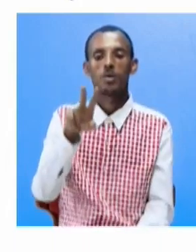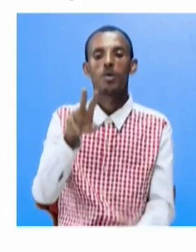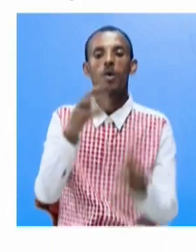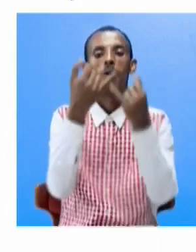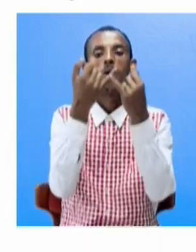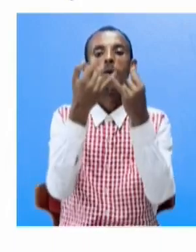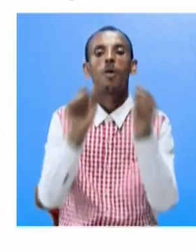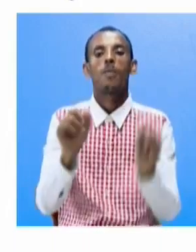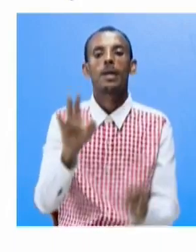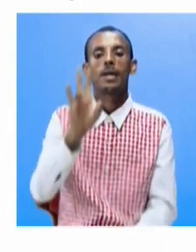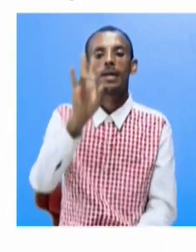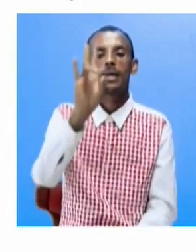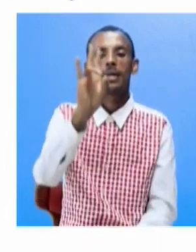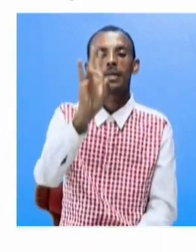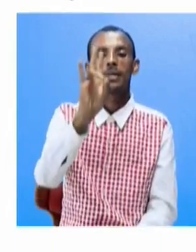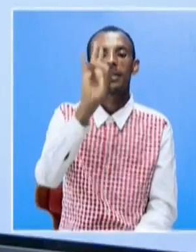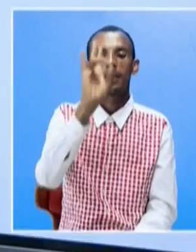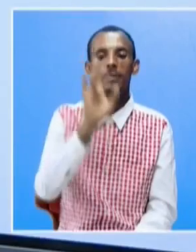22/7.